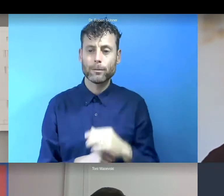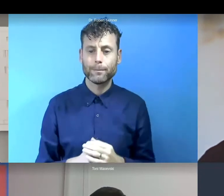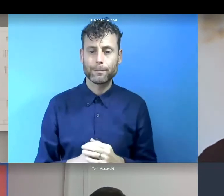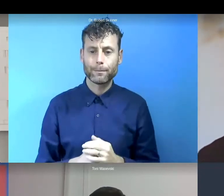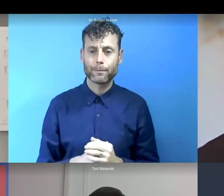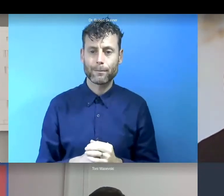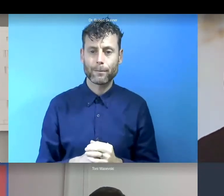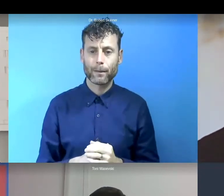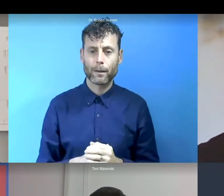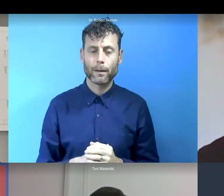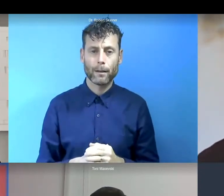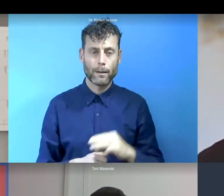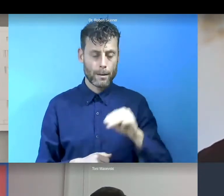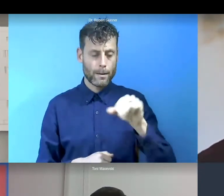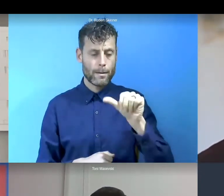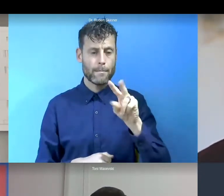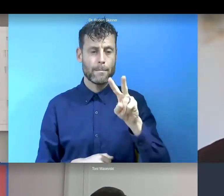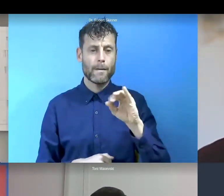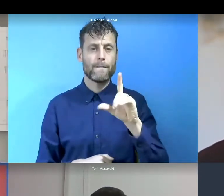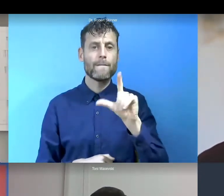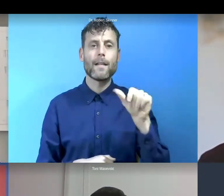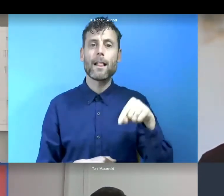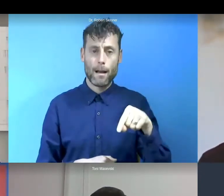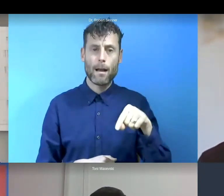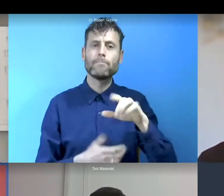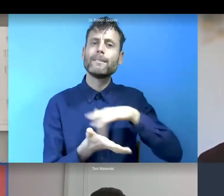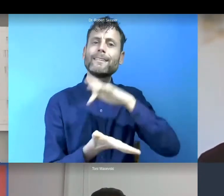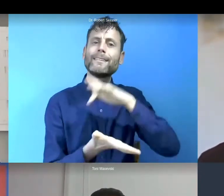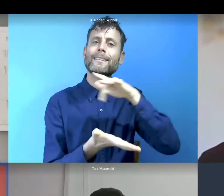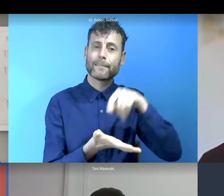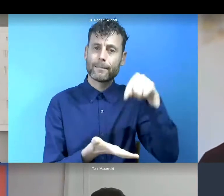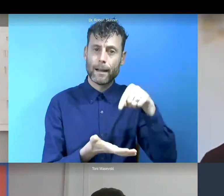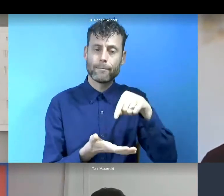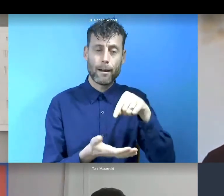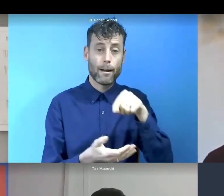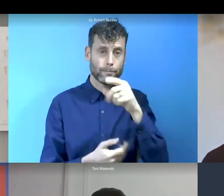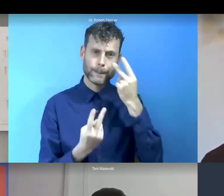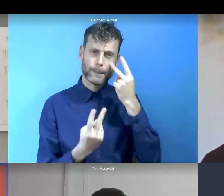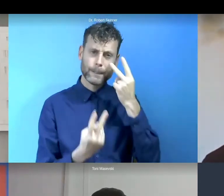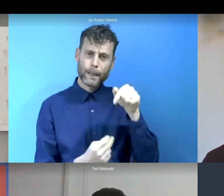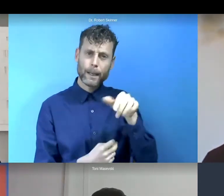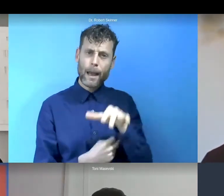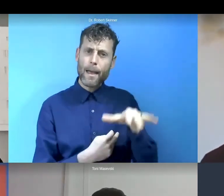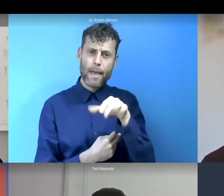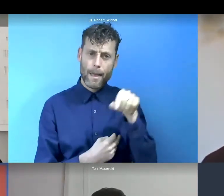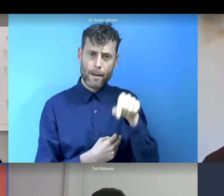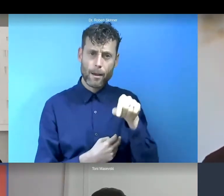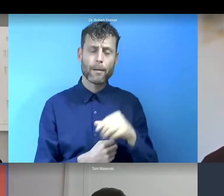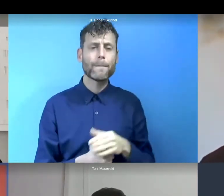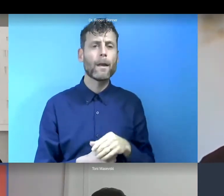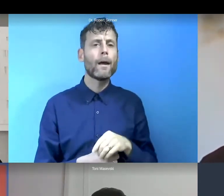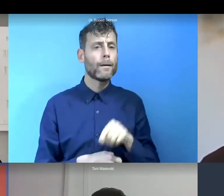the Marvilla and Beato Interpretive Center is based on a participative